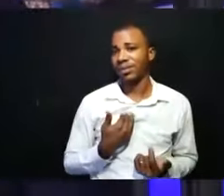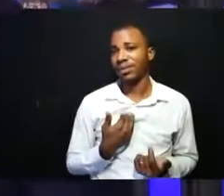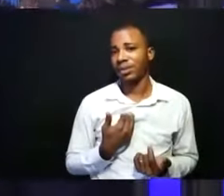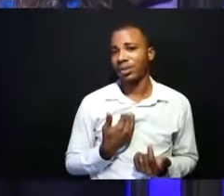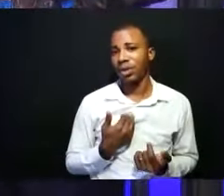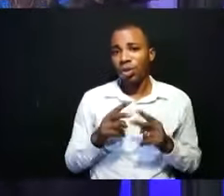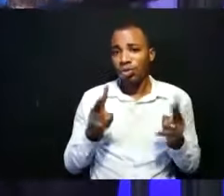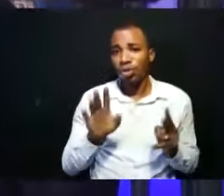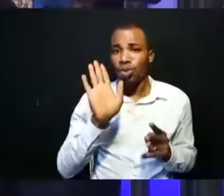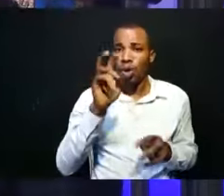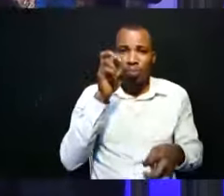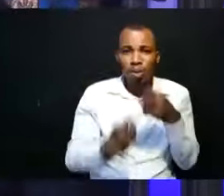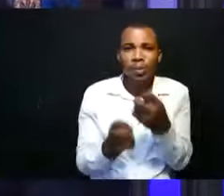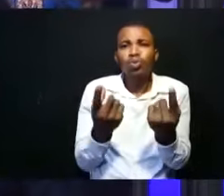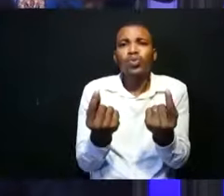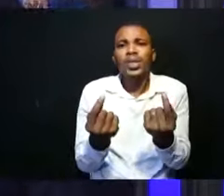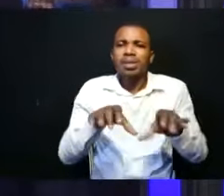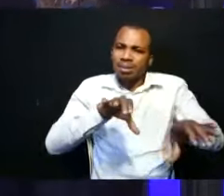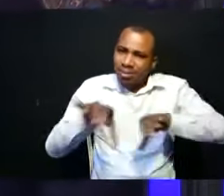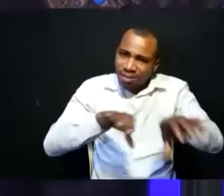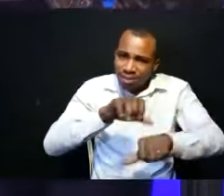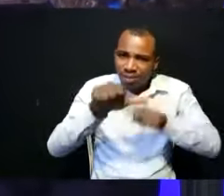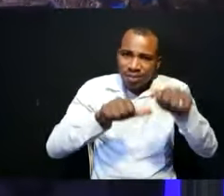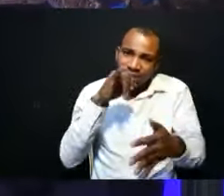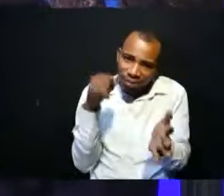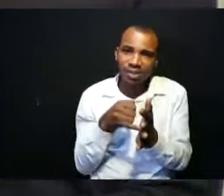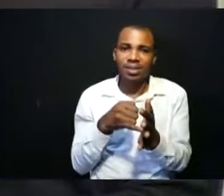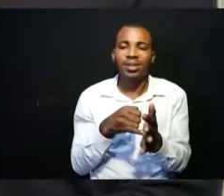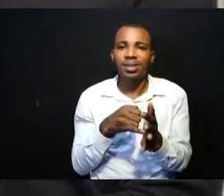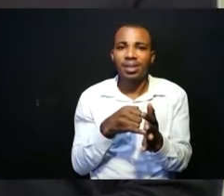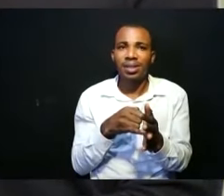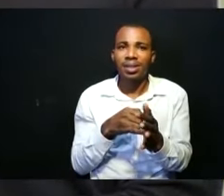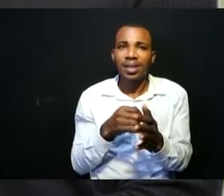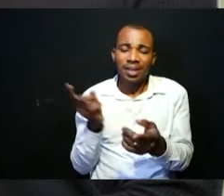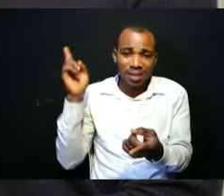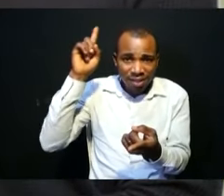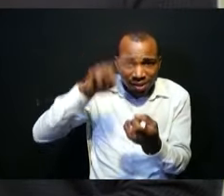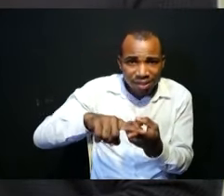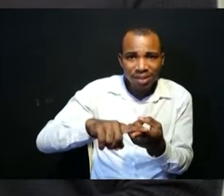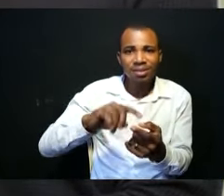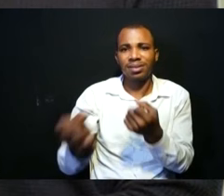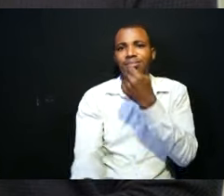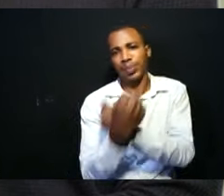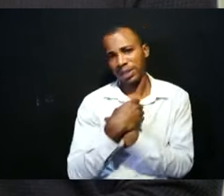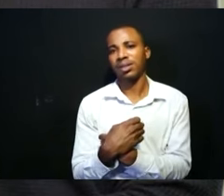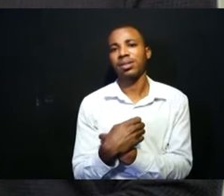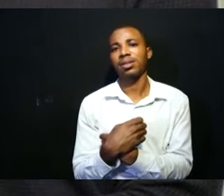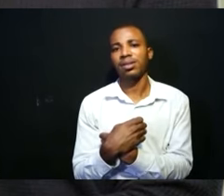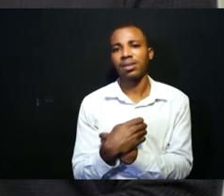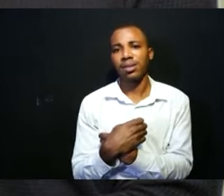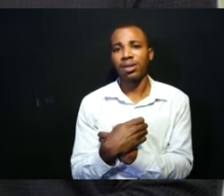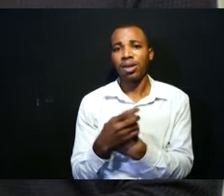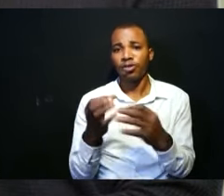do something about your situation before it does something to you. And do